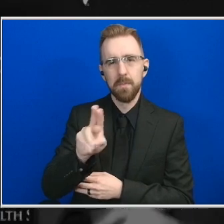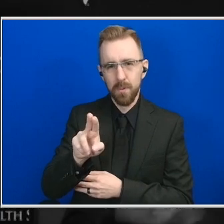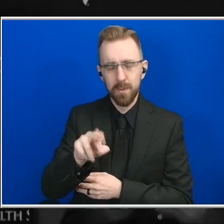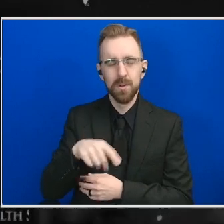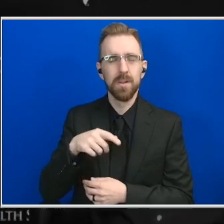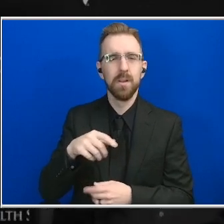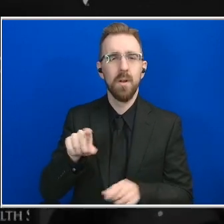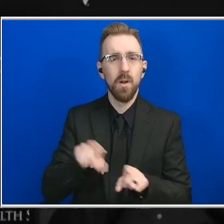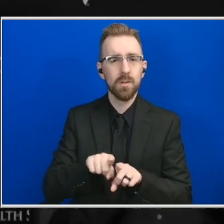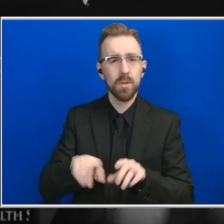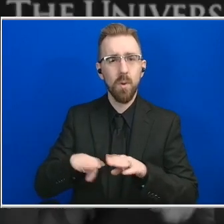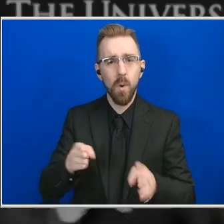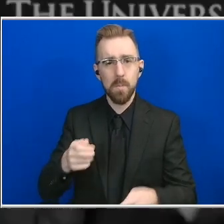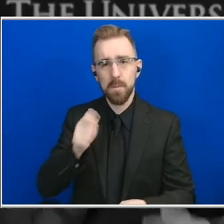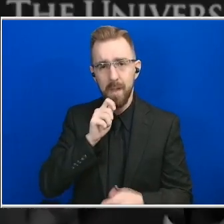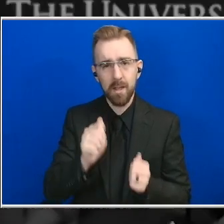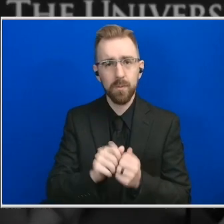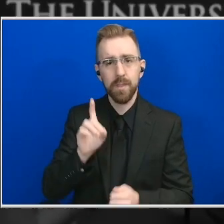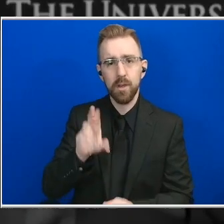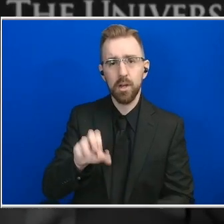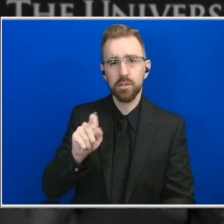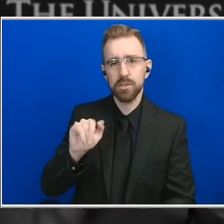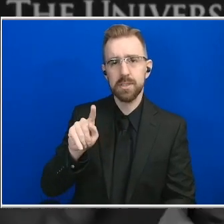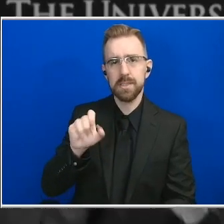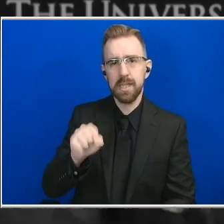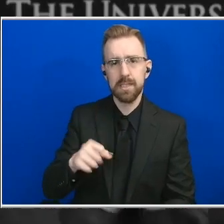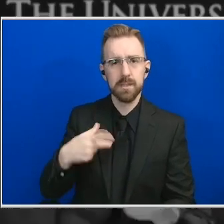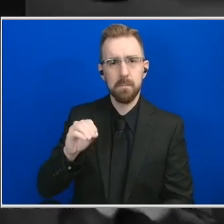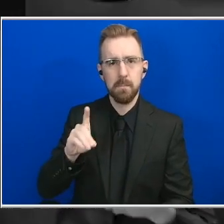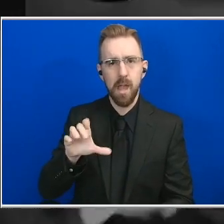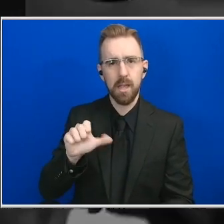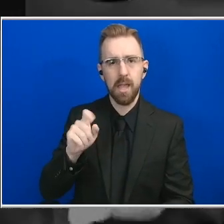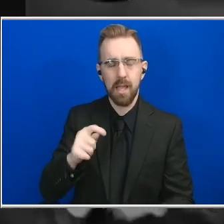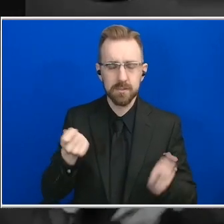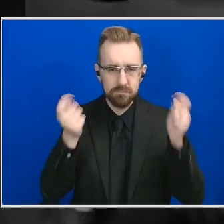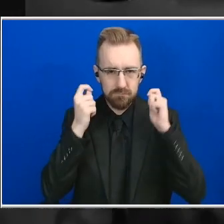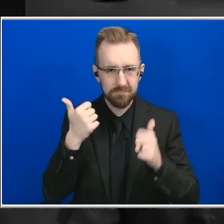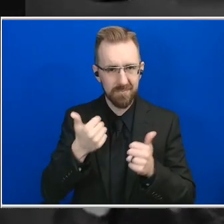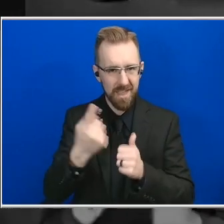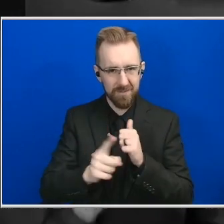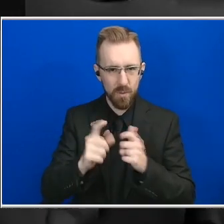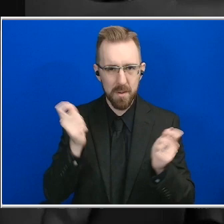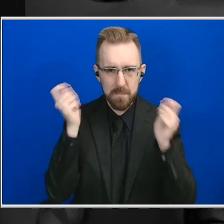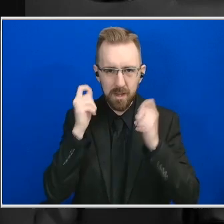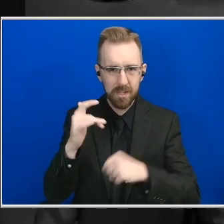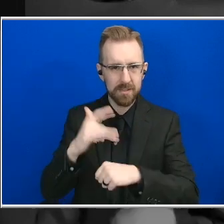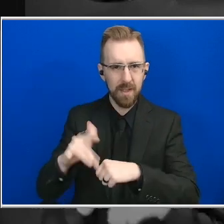Mics with Dr. Stites podcasts. Now everywhere podcasts are available.